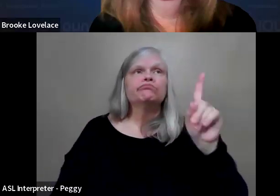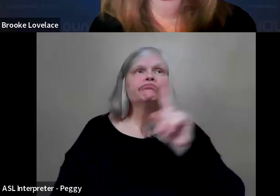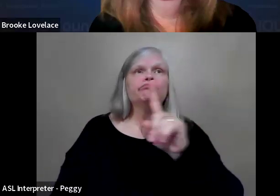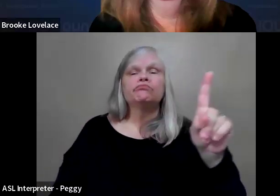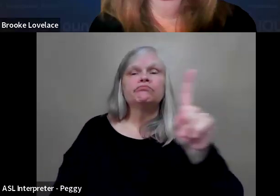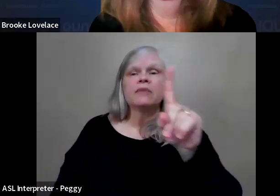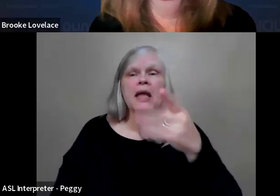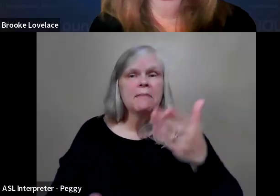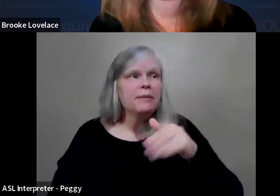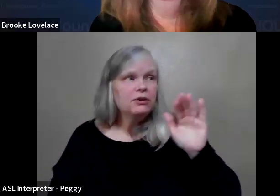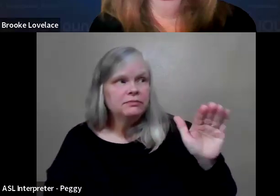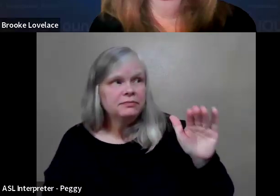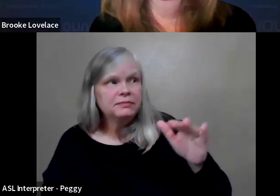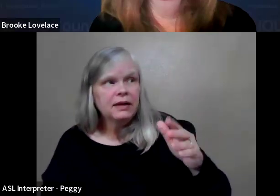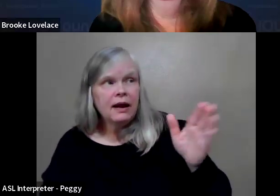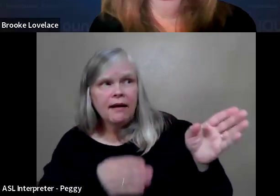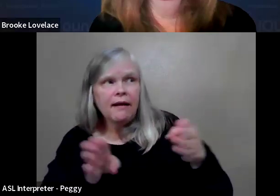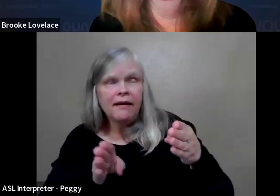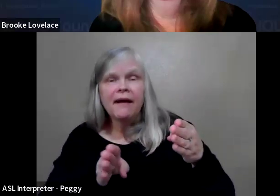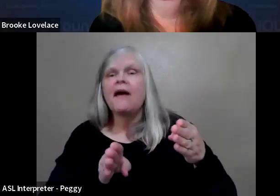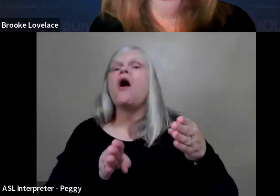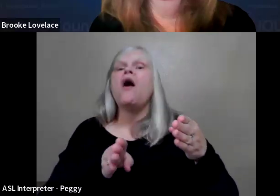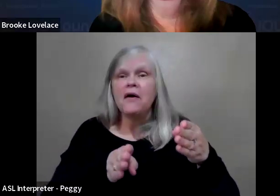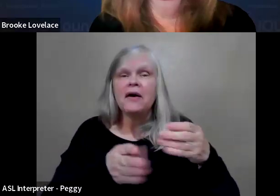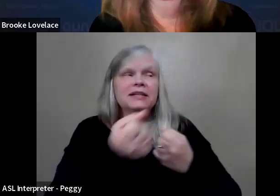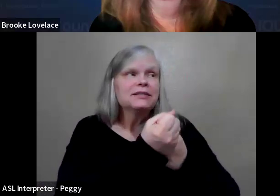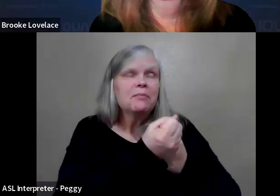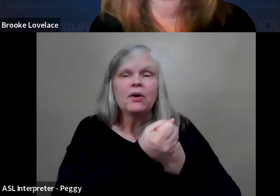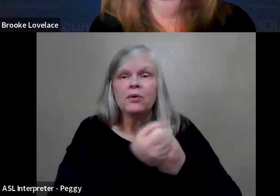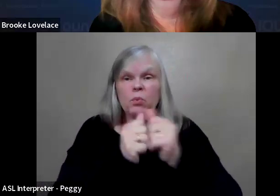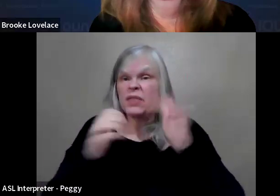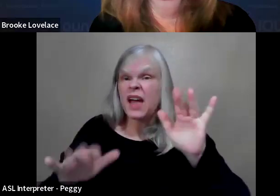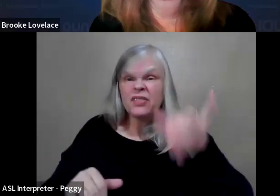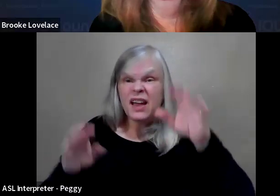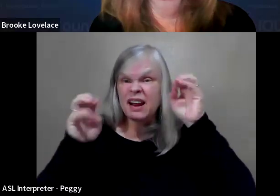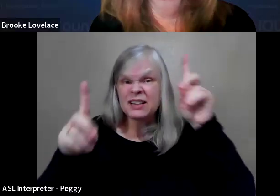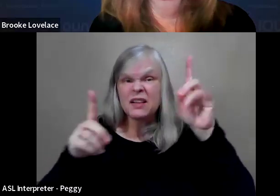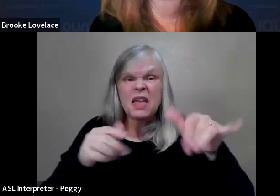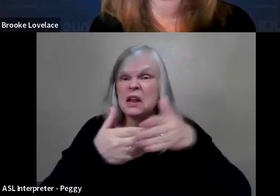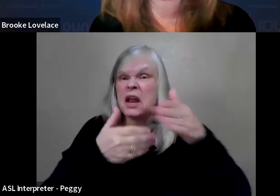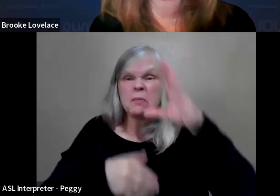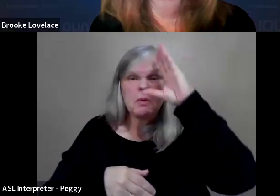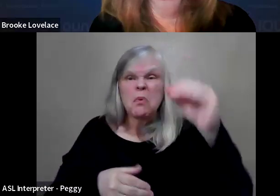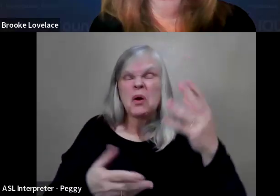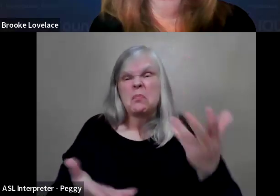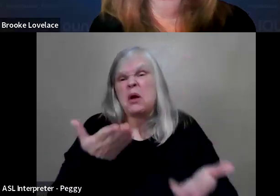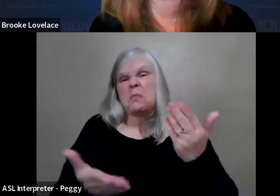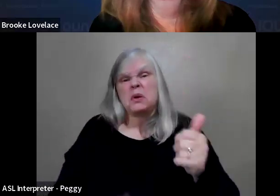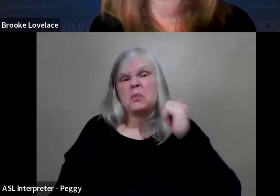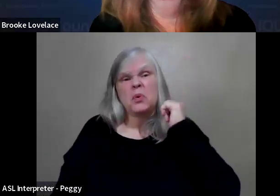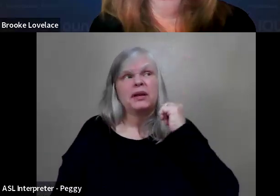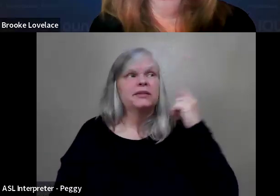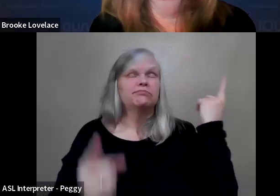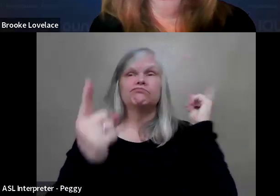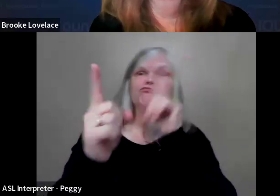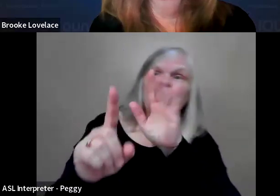little redirection and support. And without that education, my guess is that neighbor boy maybe wouldn't have walked up